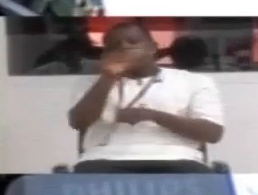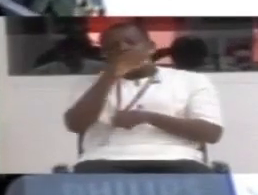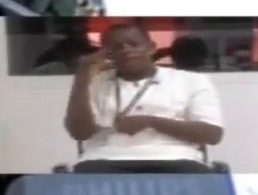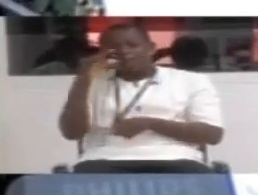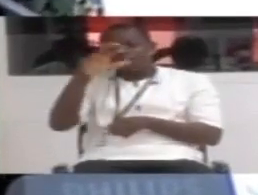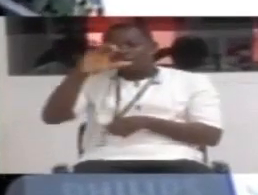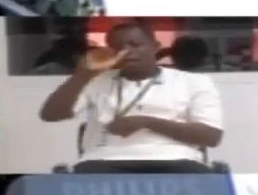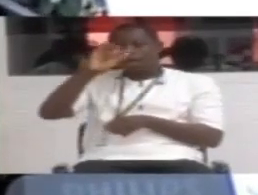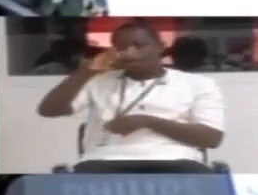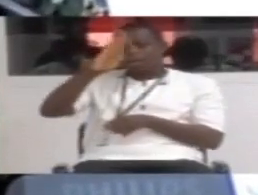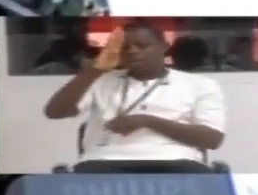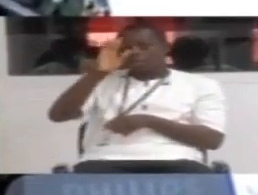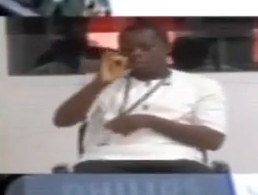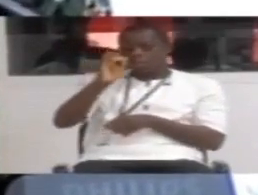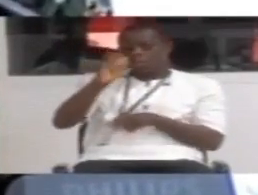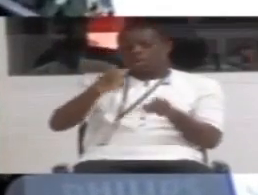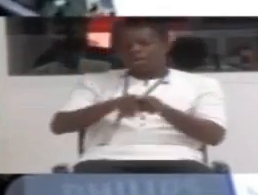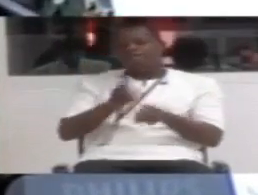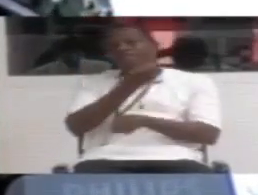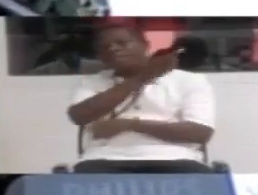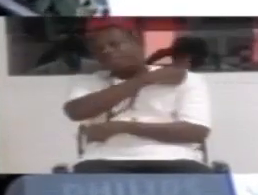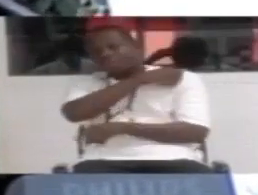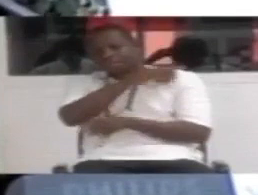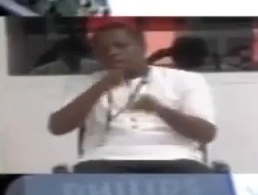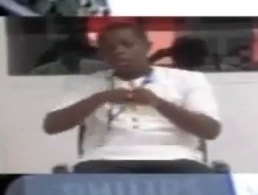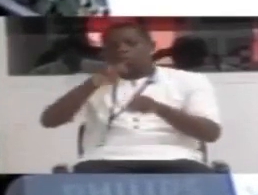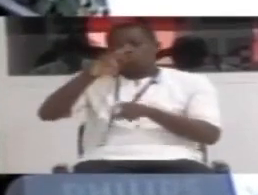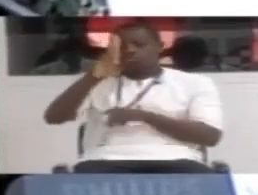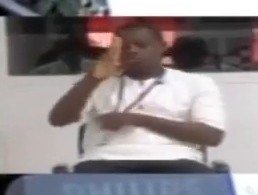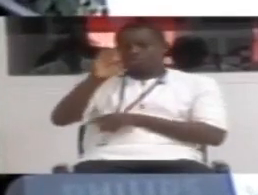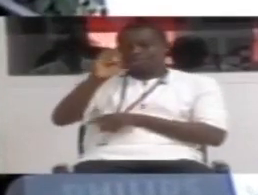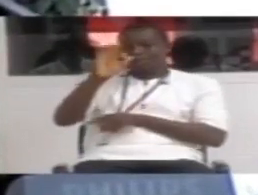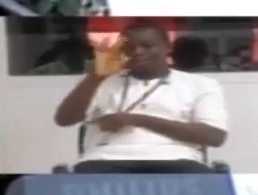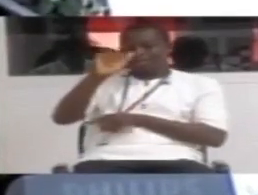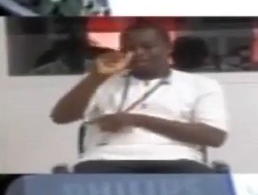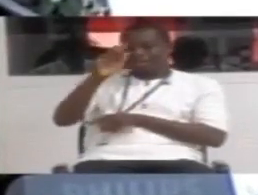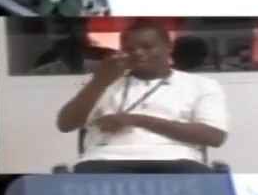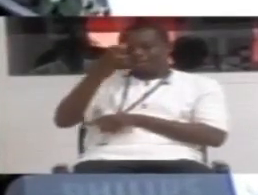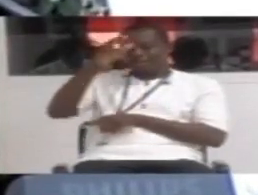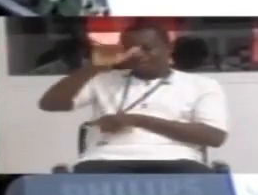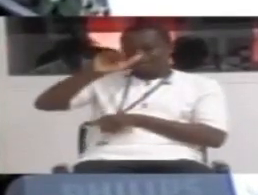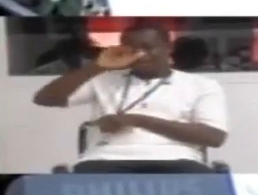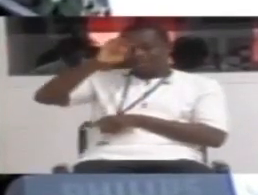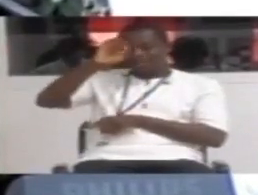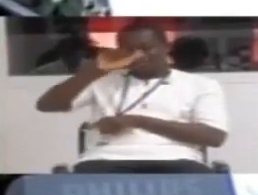Rambo. Lieutenant Mustafa Sane. Lieutenant Mustafa Sane. Lieutenant